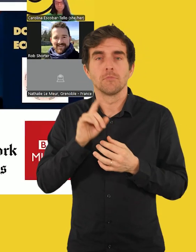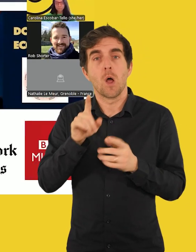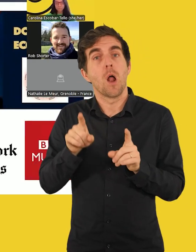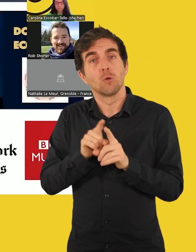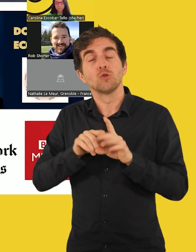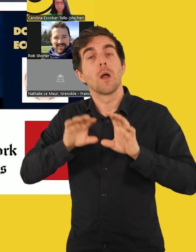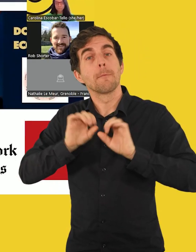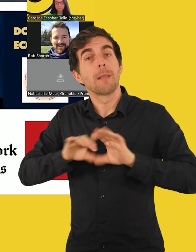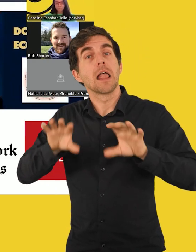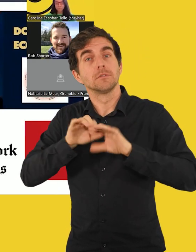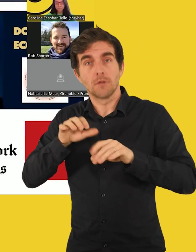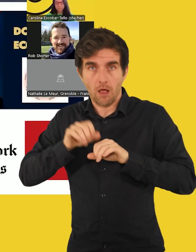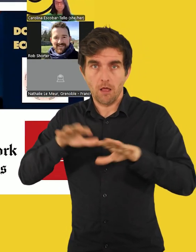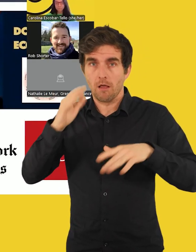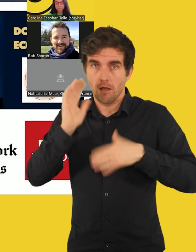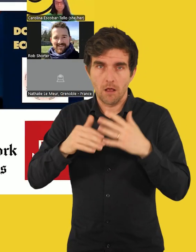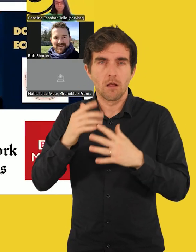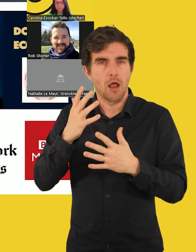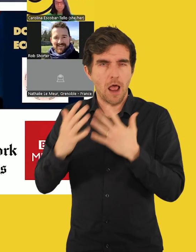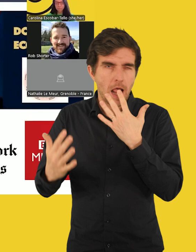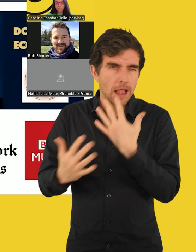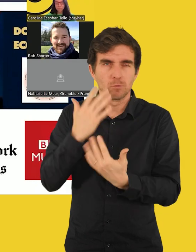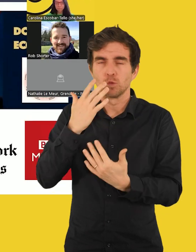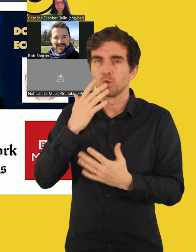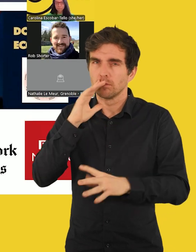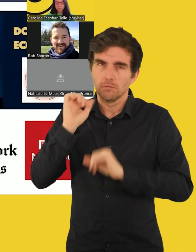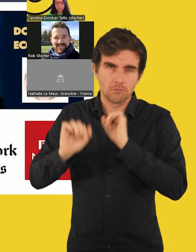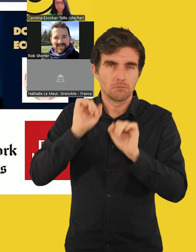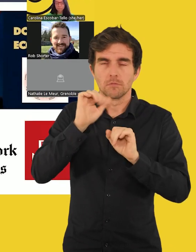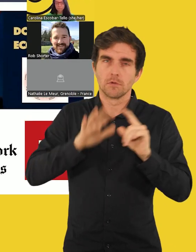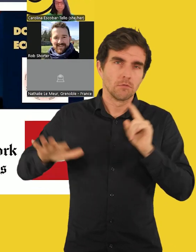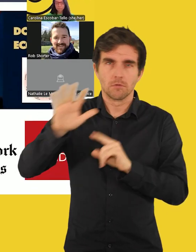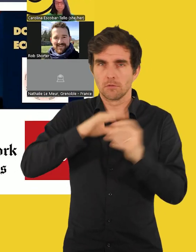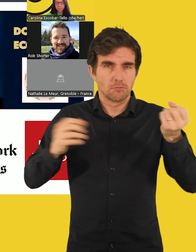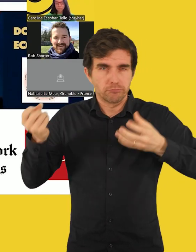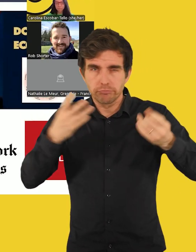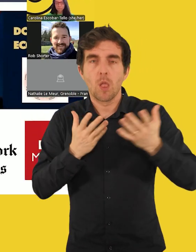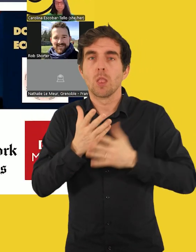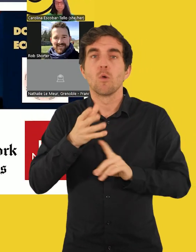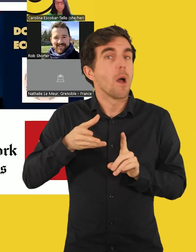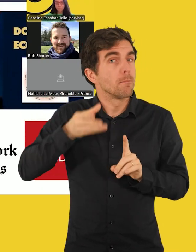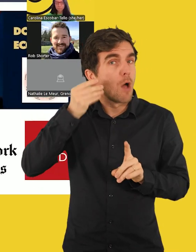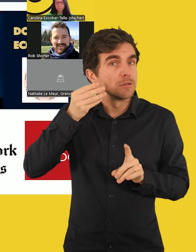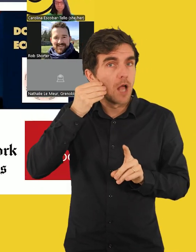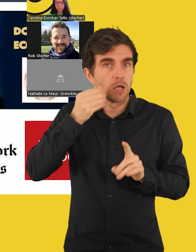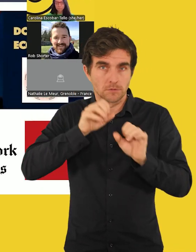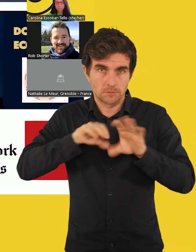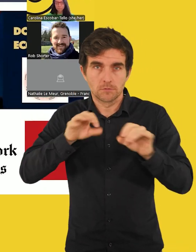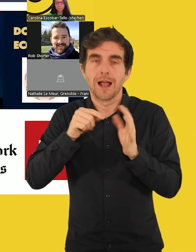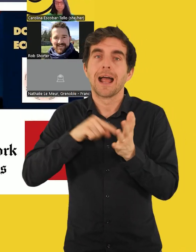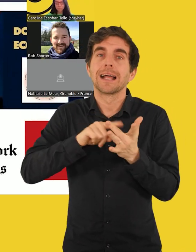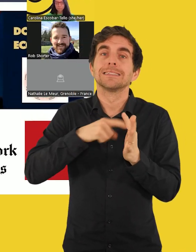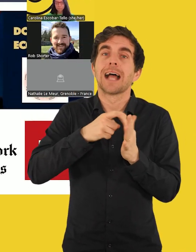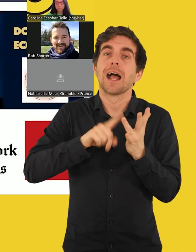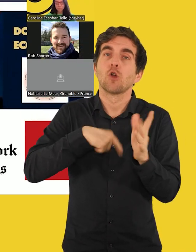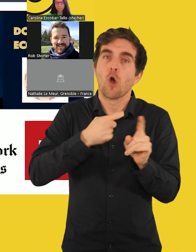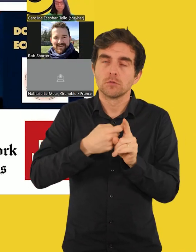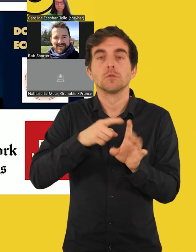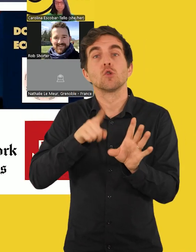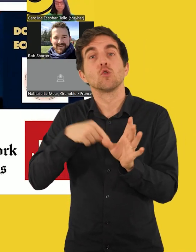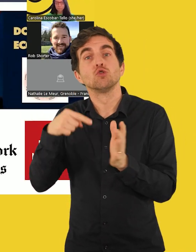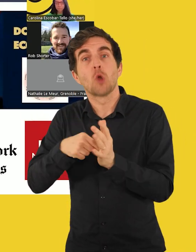been engaged in, but through media coverage, through influential voices internationally, whether through podcasts,